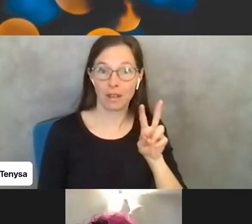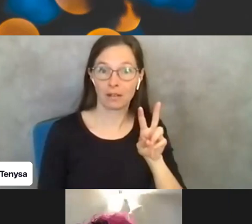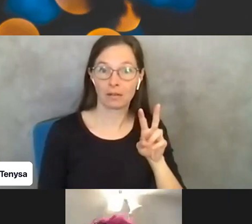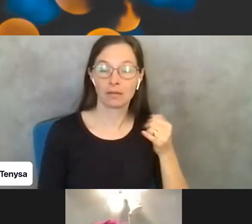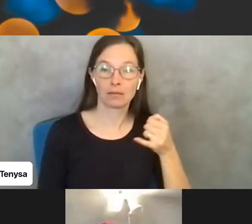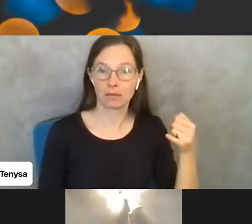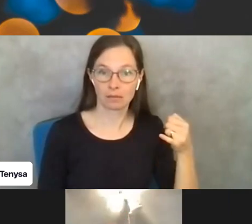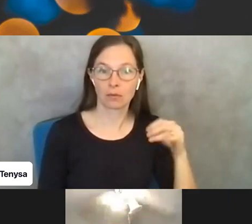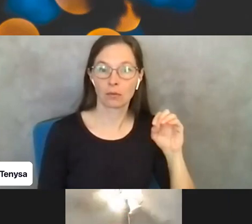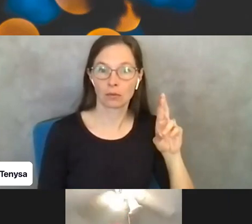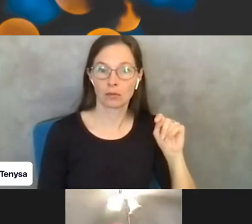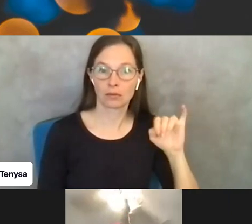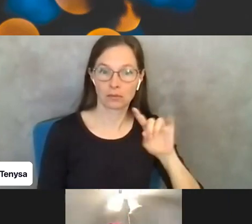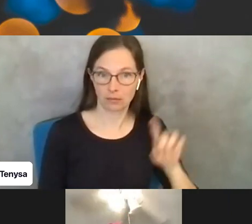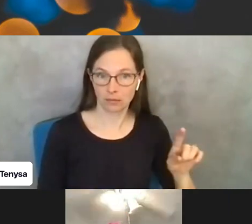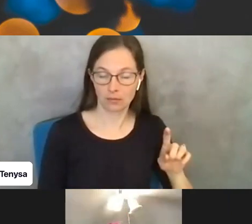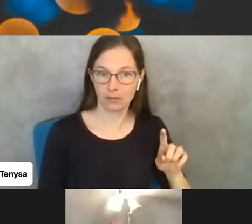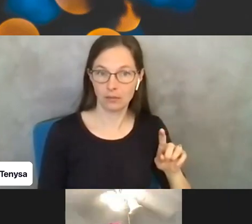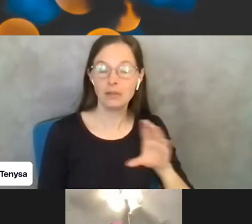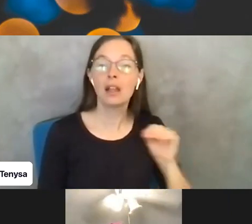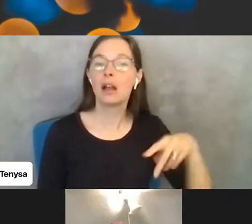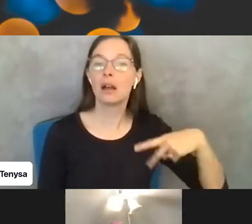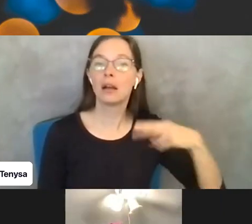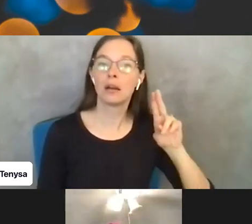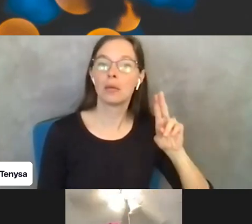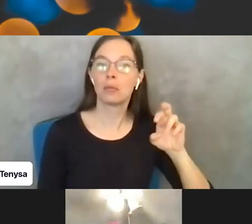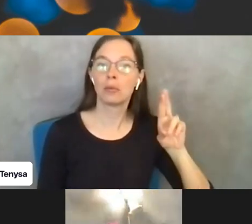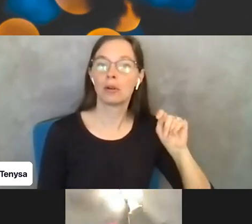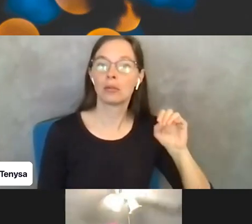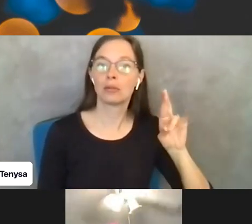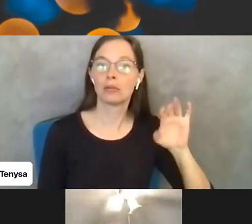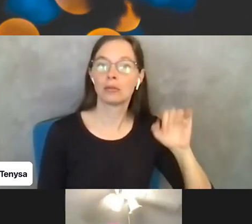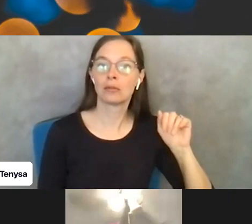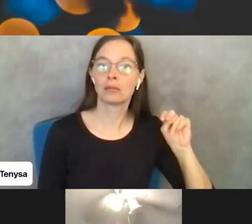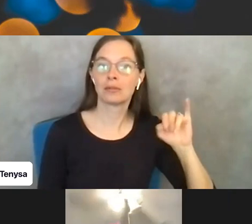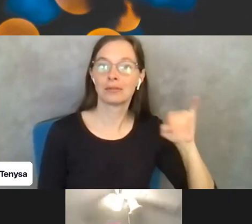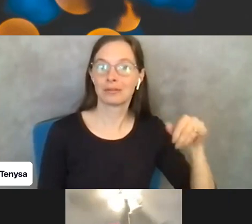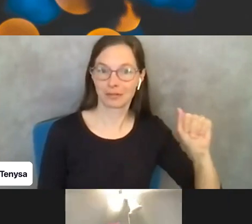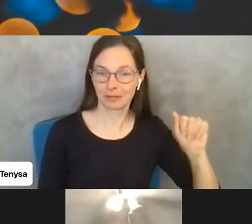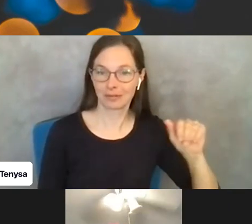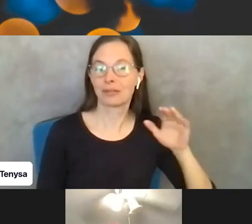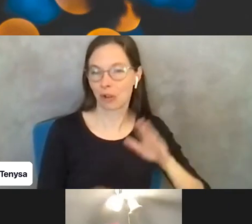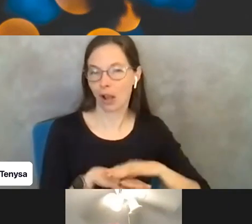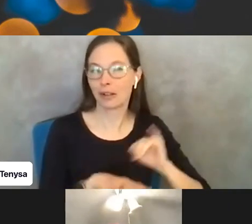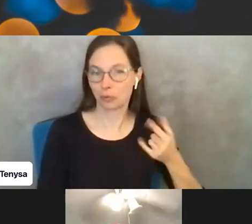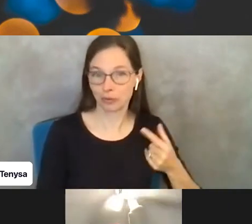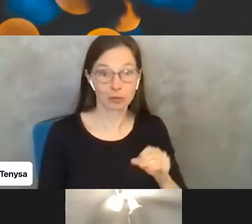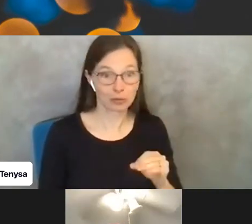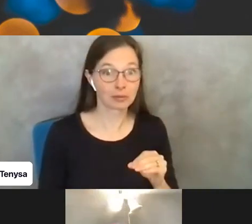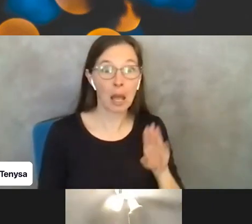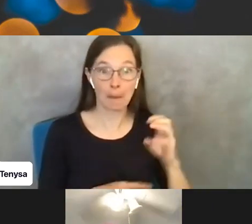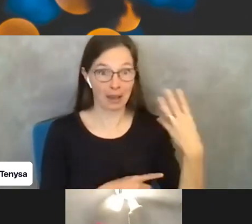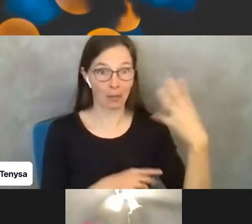_Vico_Ortiz and Puerto Rican Ninja on Instagram. Cool. So yeah, camera ready, be camera